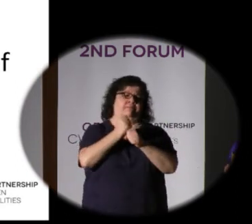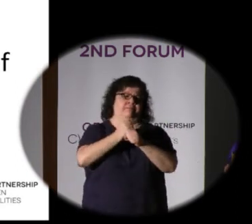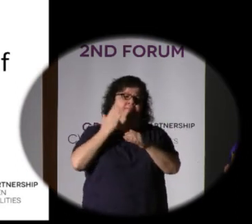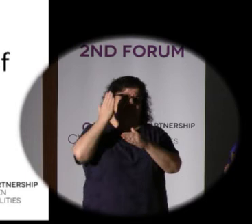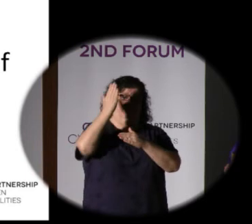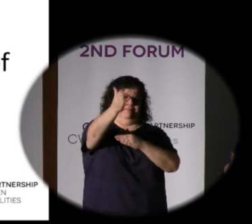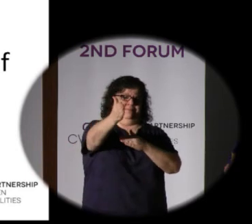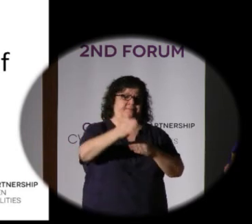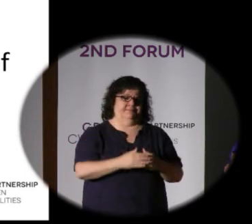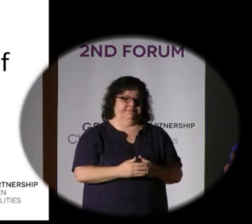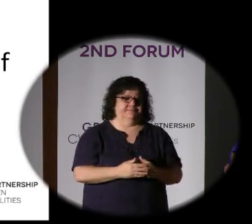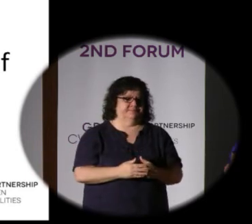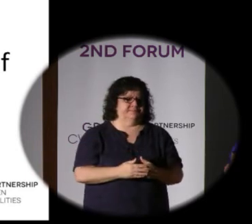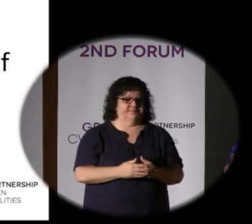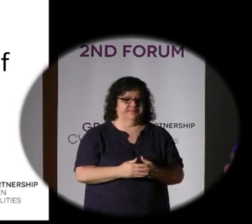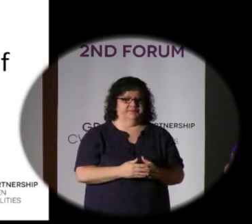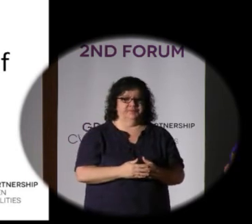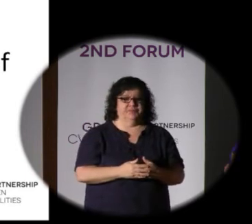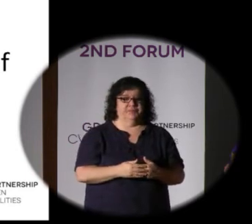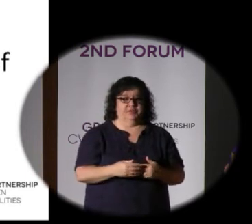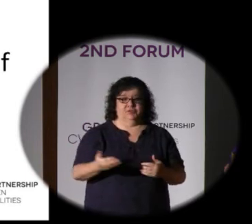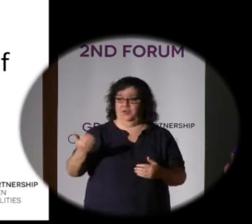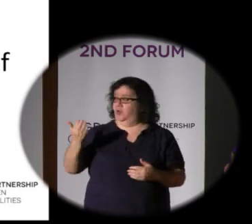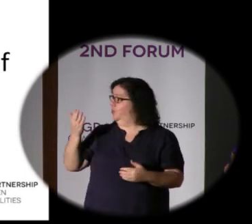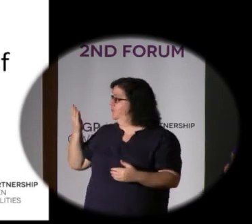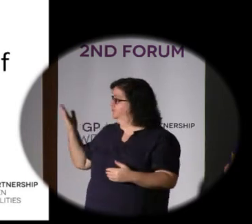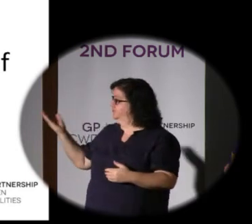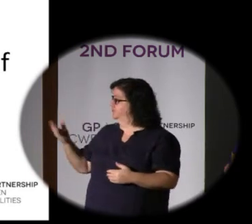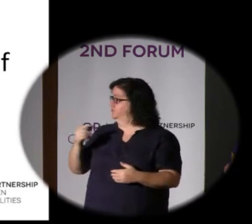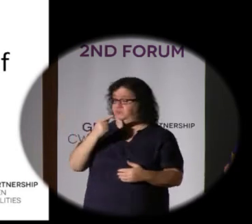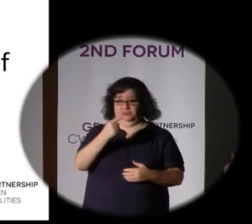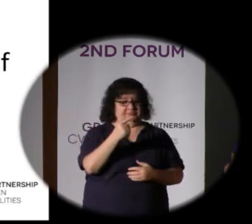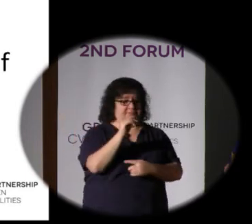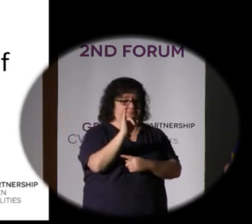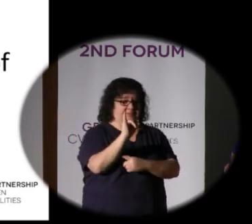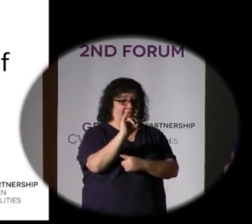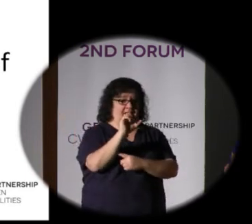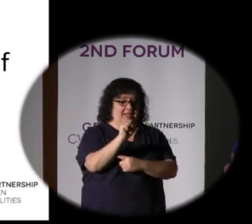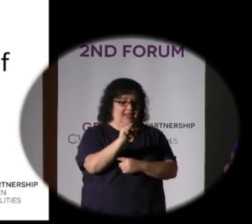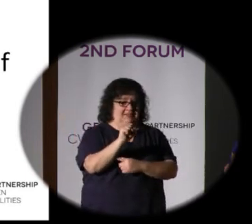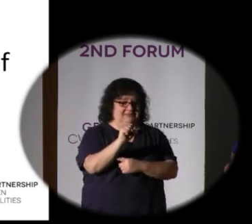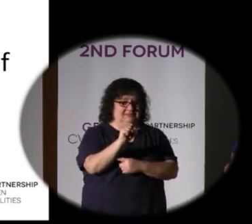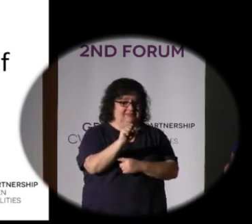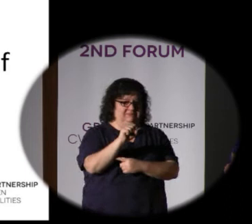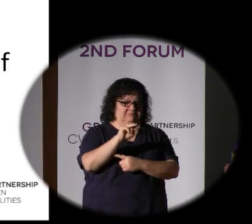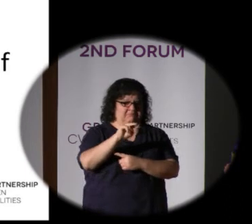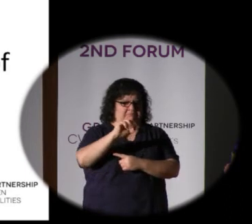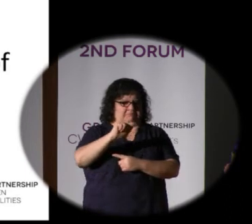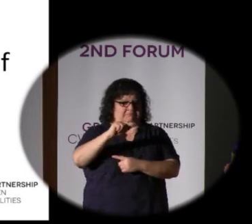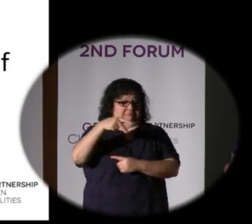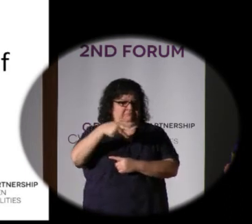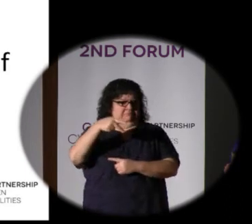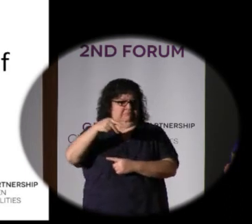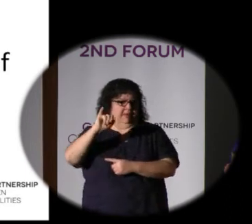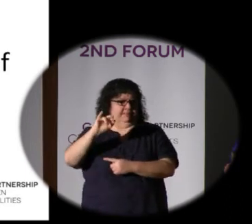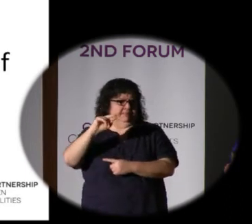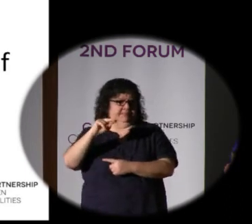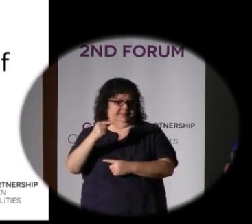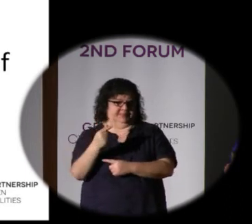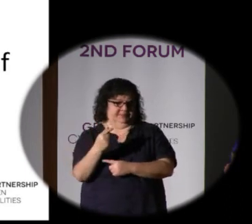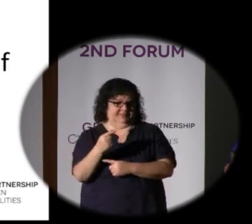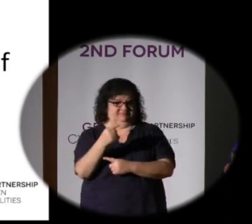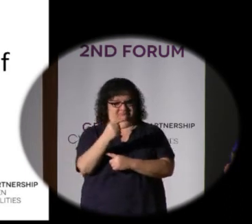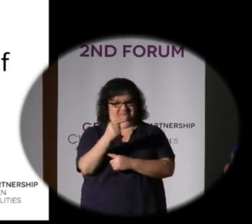down. We're all living in a slightly resource-limited world, and when Evelyn Chareau and myself, Evelyn of Global Partners